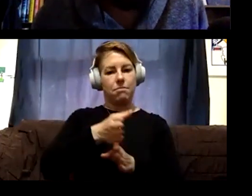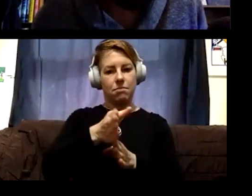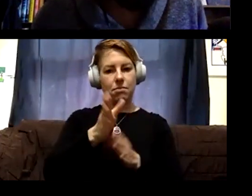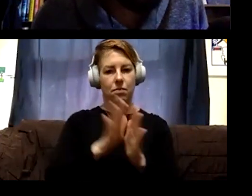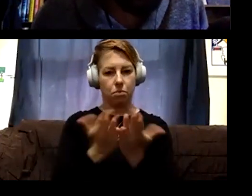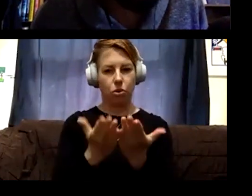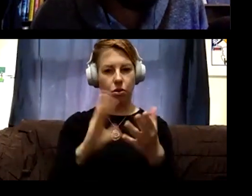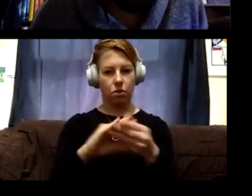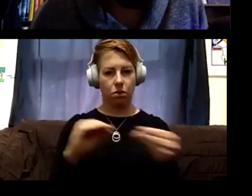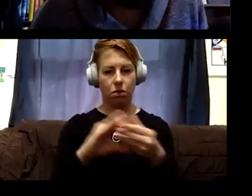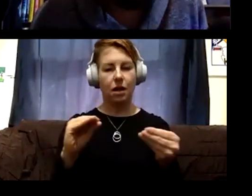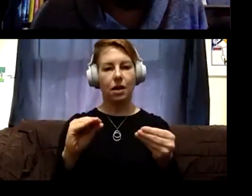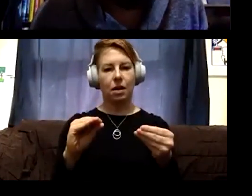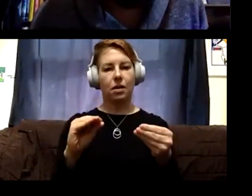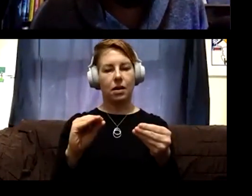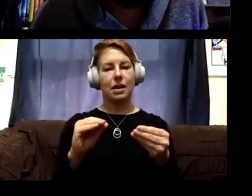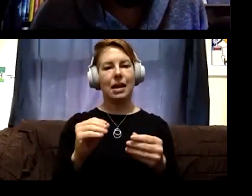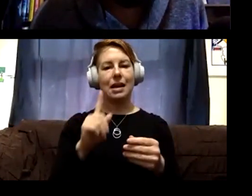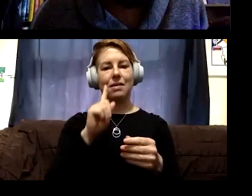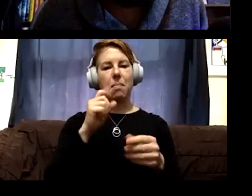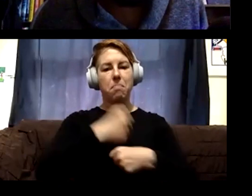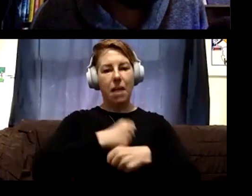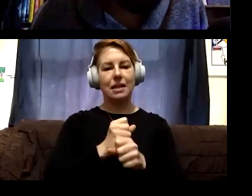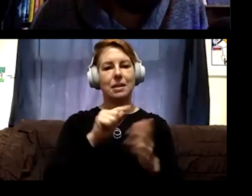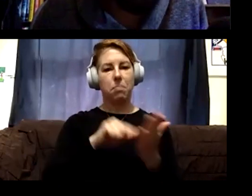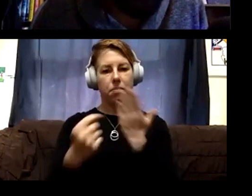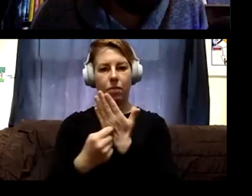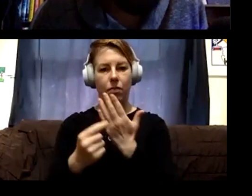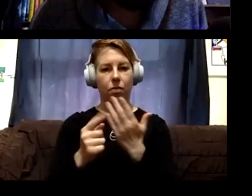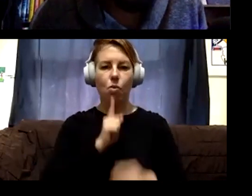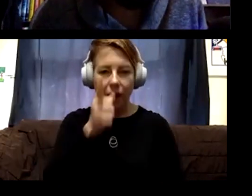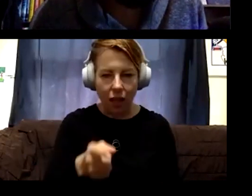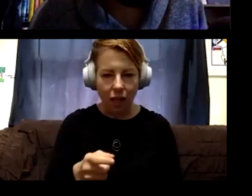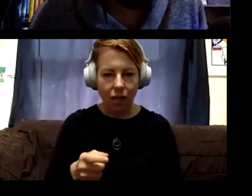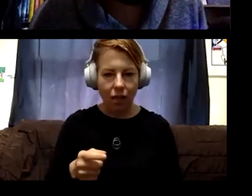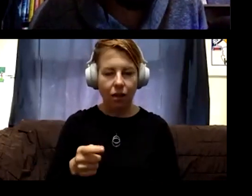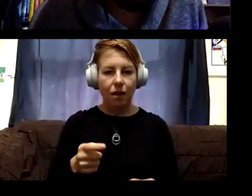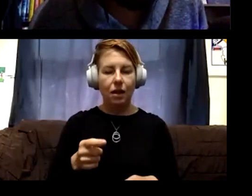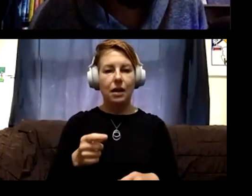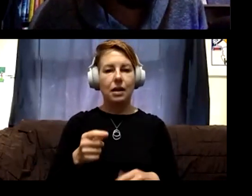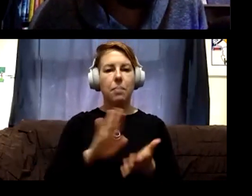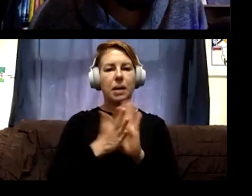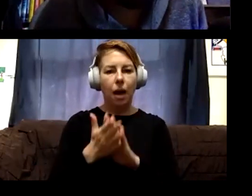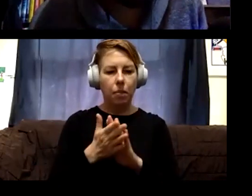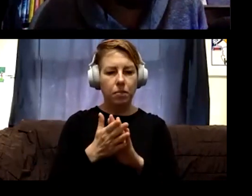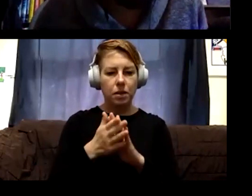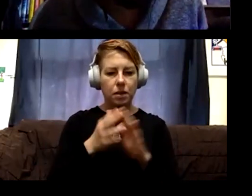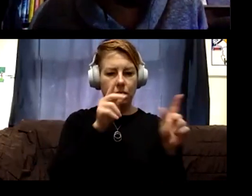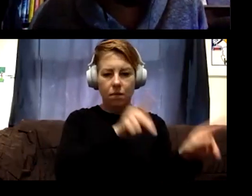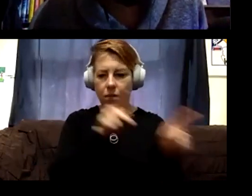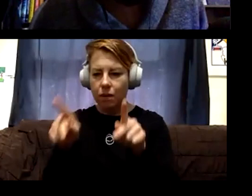Speculative fiction literalizes metaphor. It allows a story to operate as allegory and reality